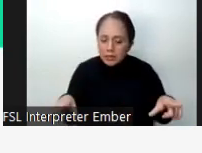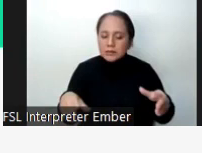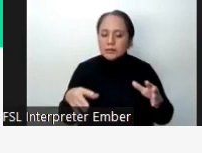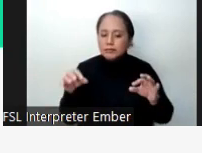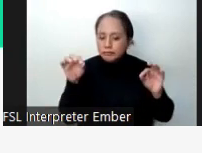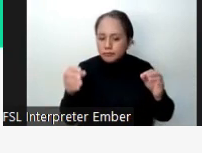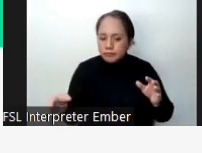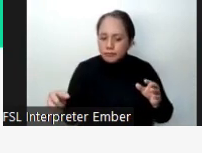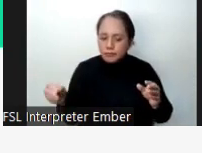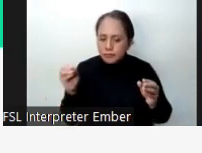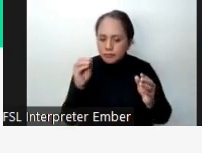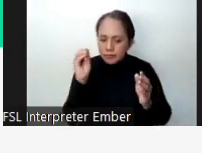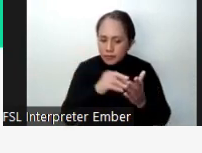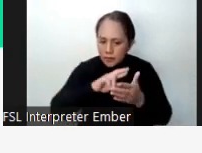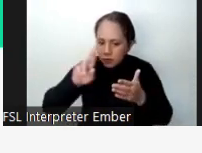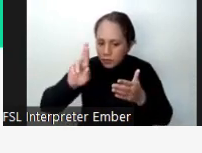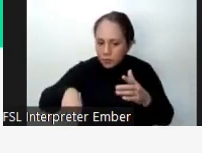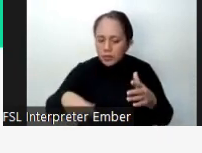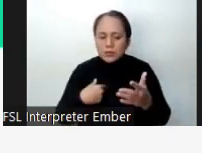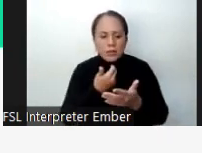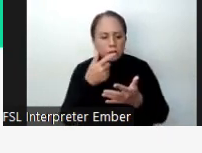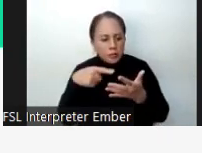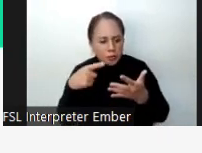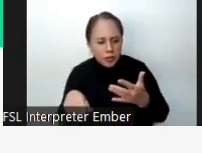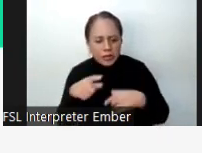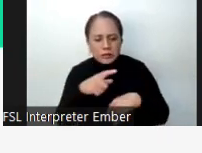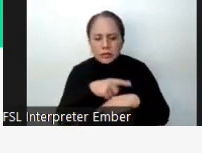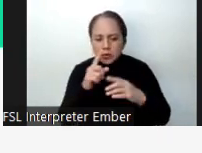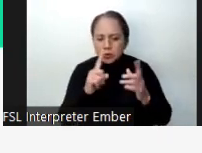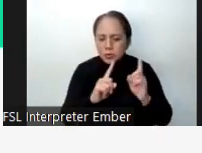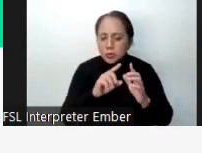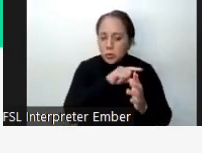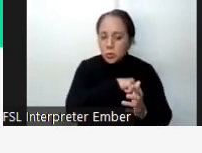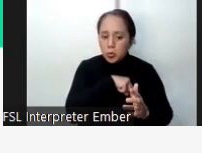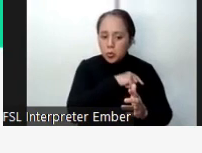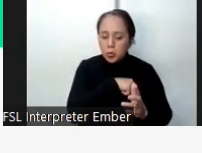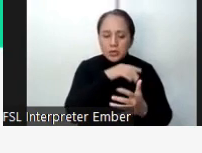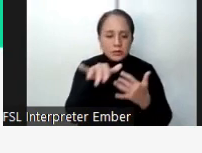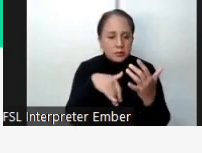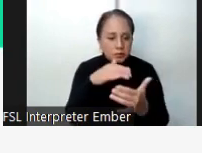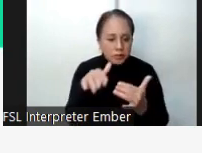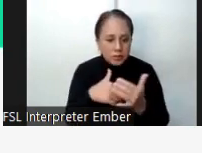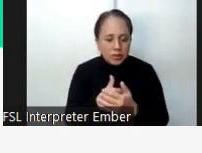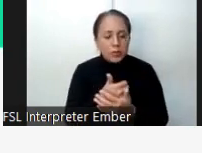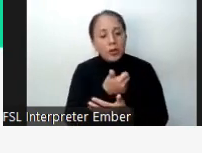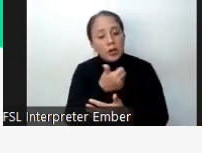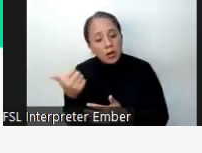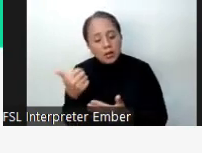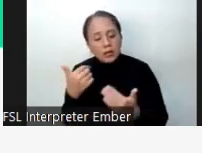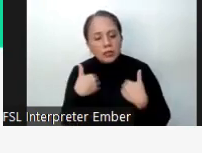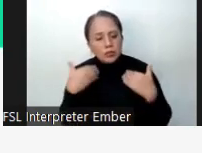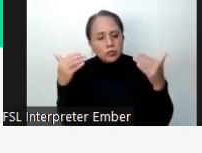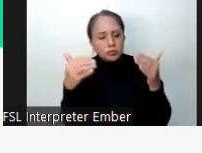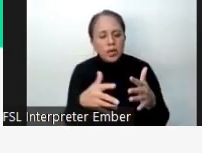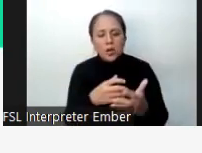and output. Some investigated on the type of talk or the quality of interaction, while others focus on